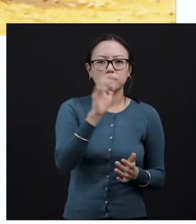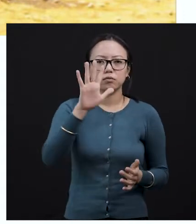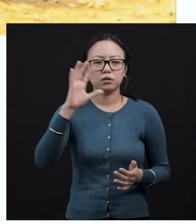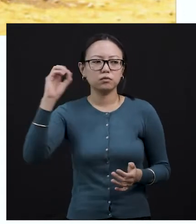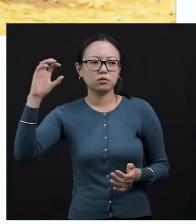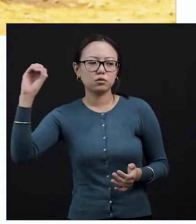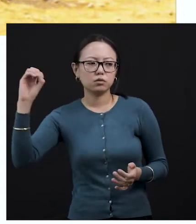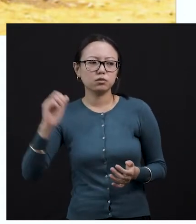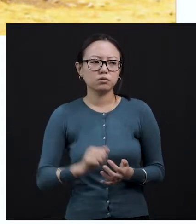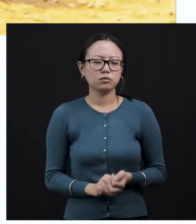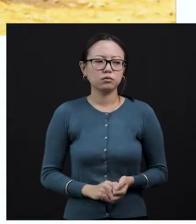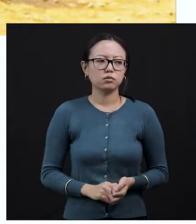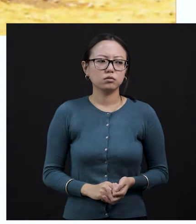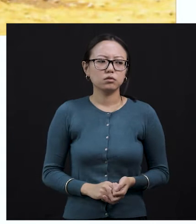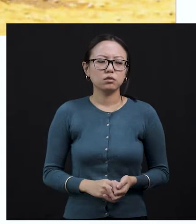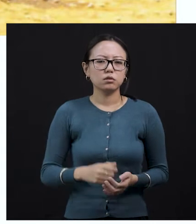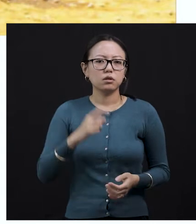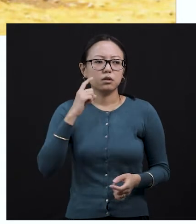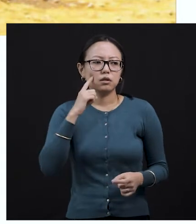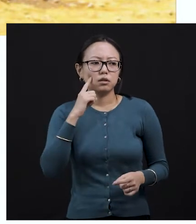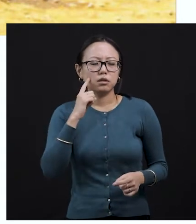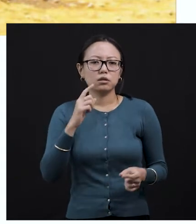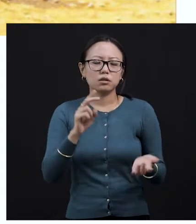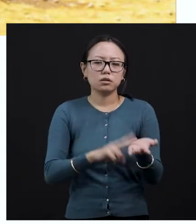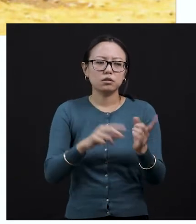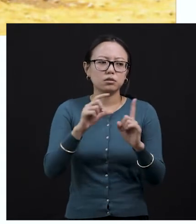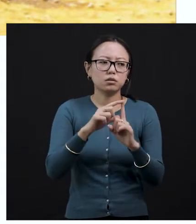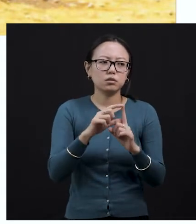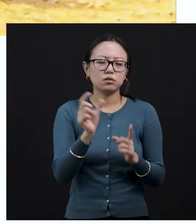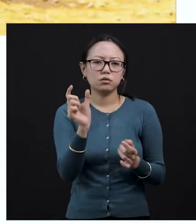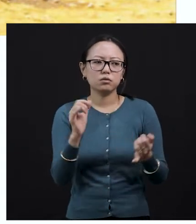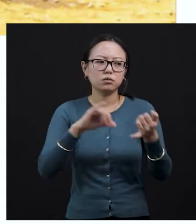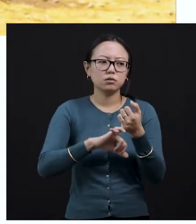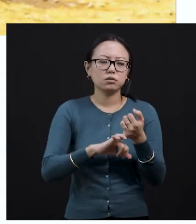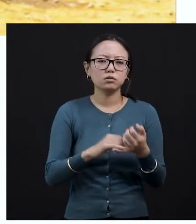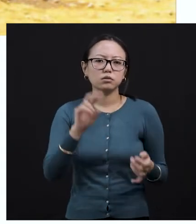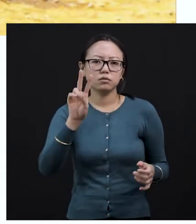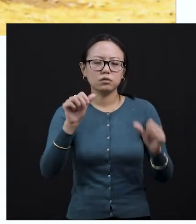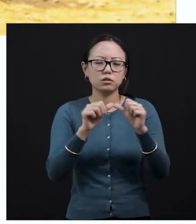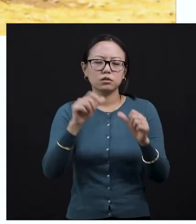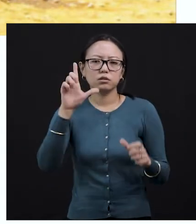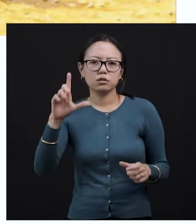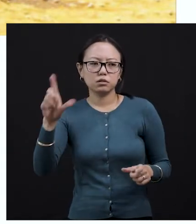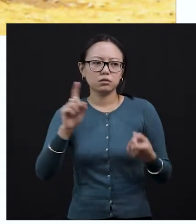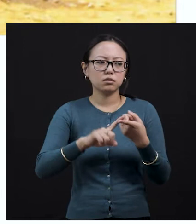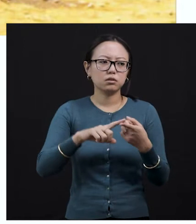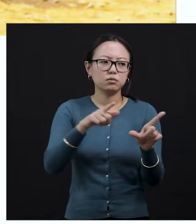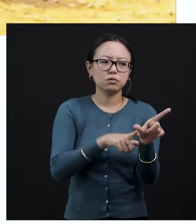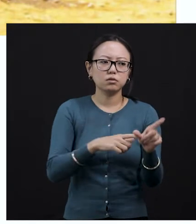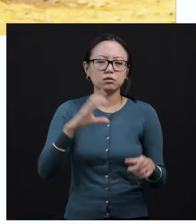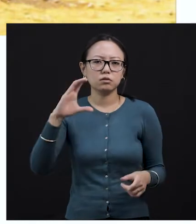end when the Aryans came to India, and these Indo-Aryans were also formed during